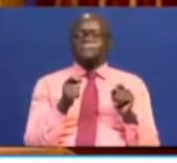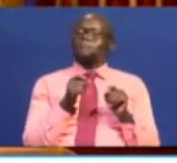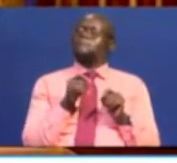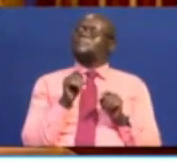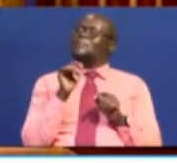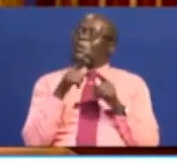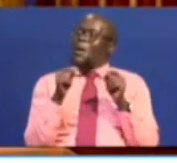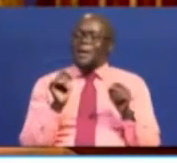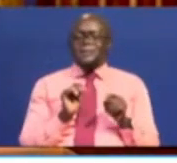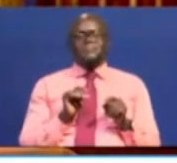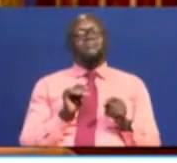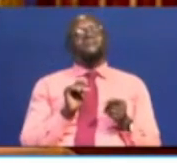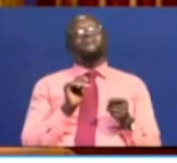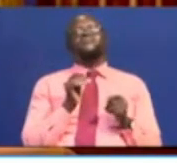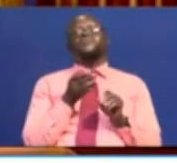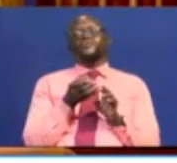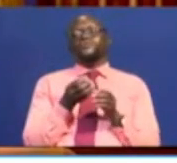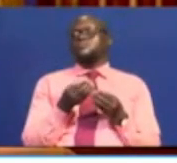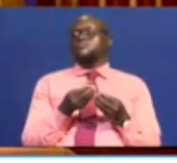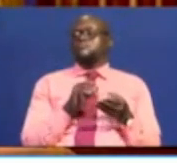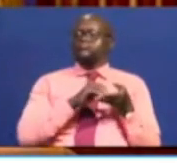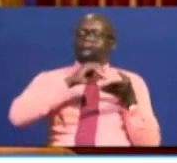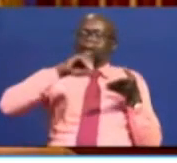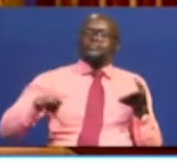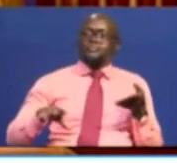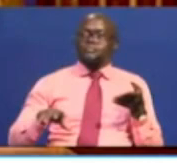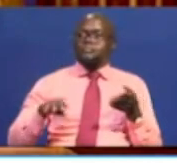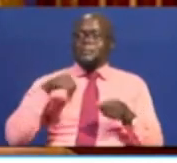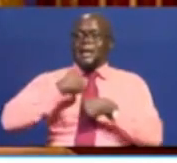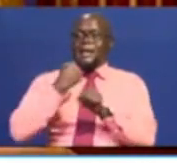made about